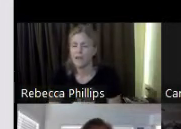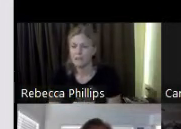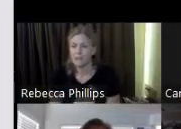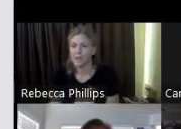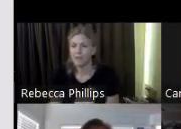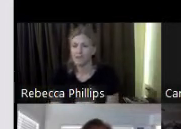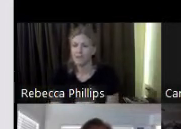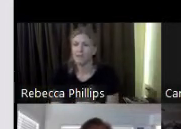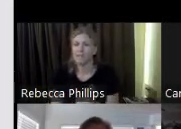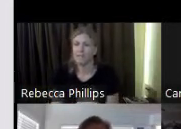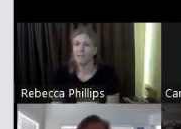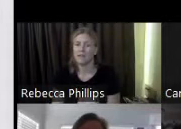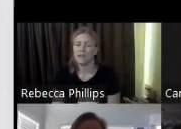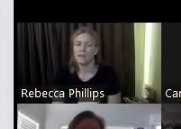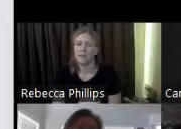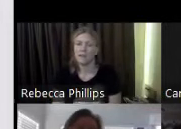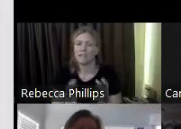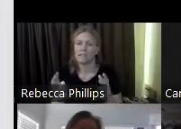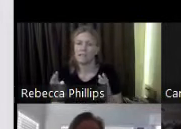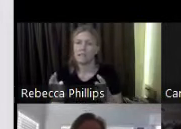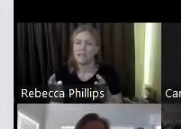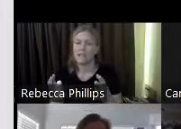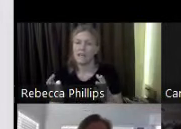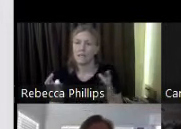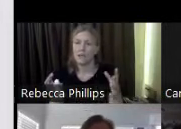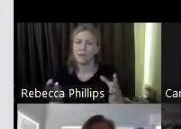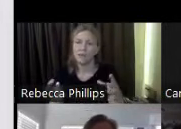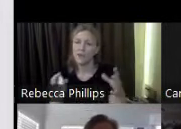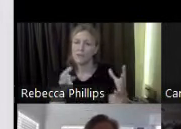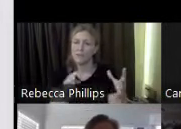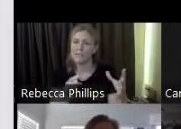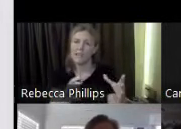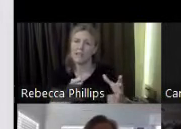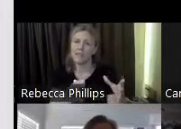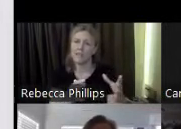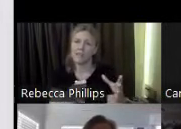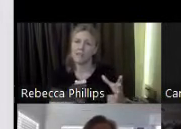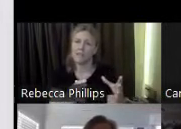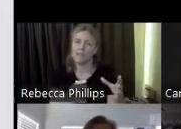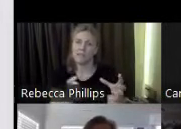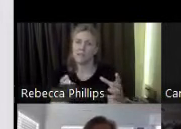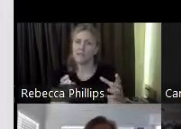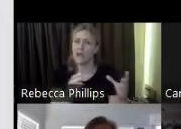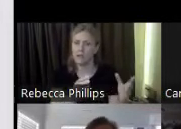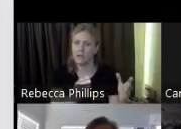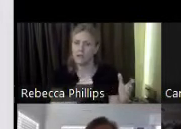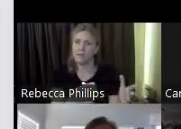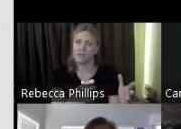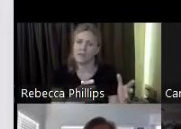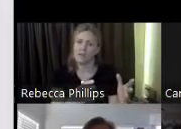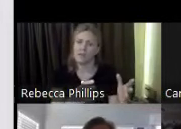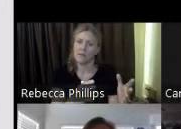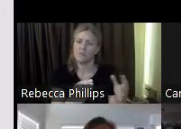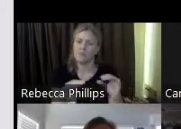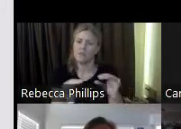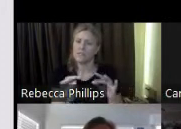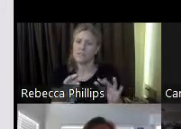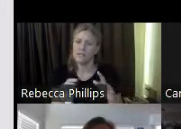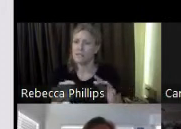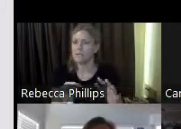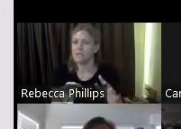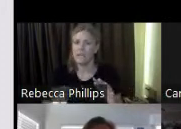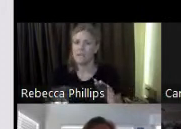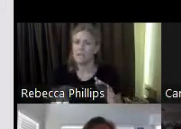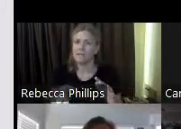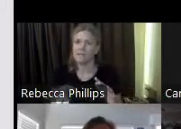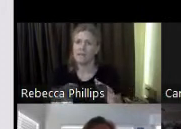an awesome job for someone that's deaf, because computer programming is like another language, but it's an all visual language, and so if he's